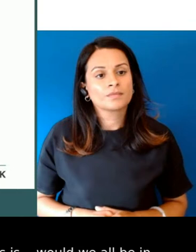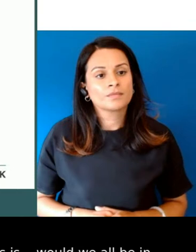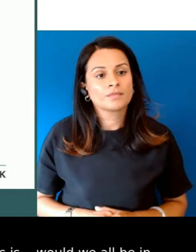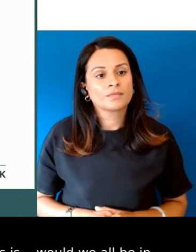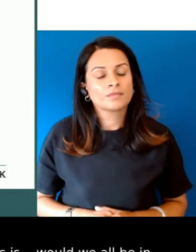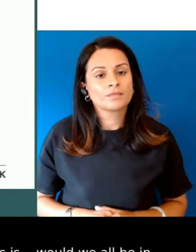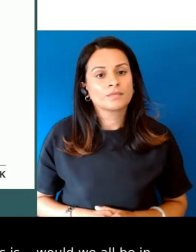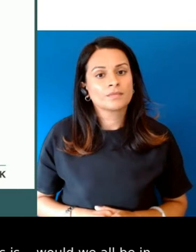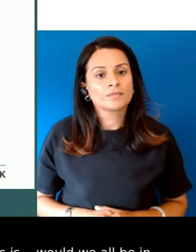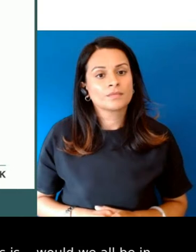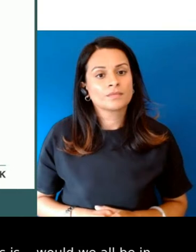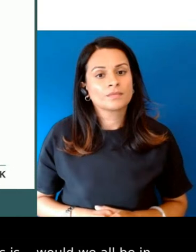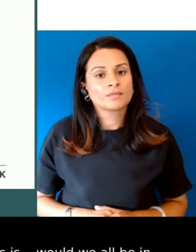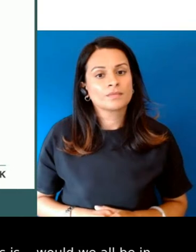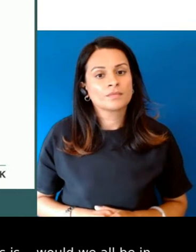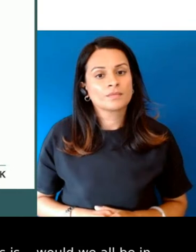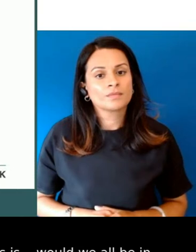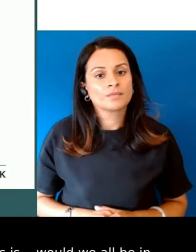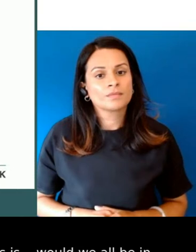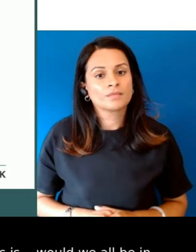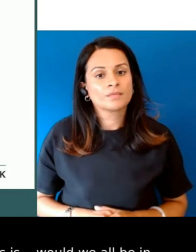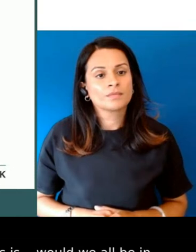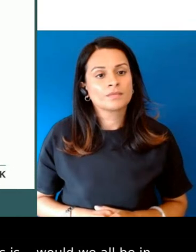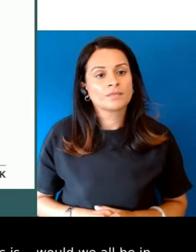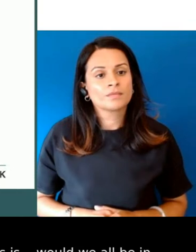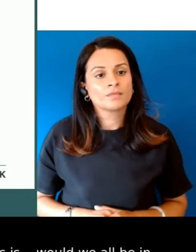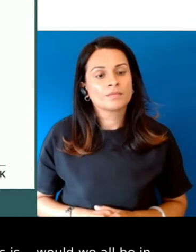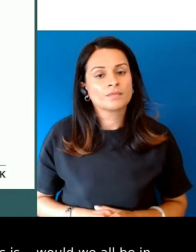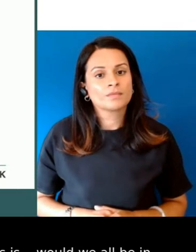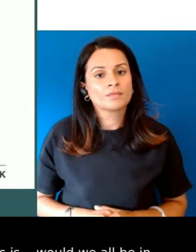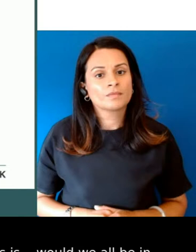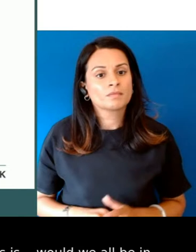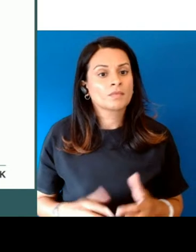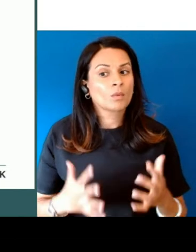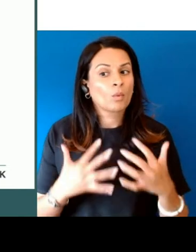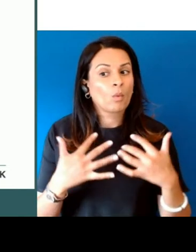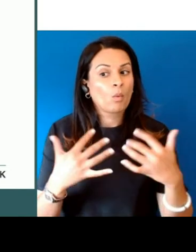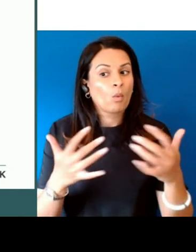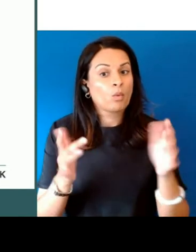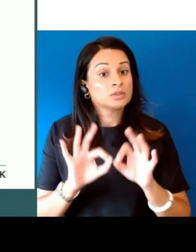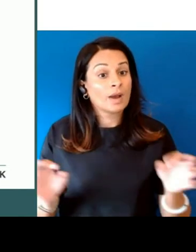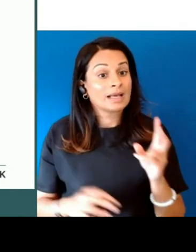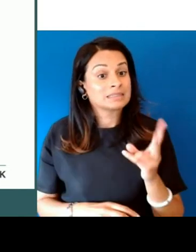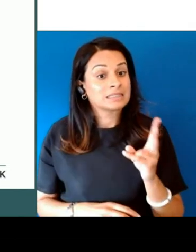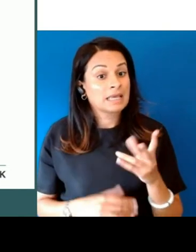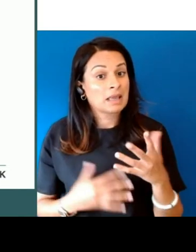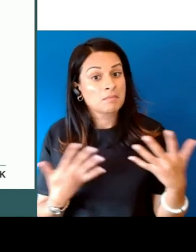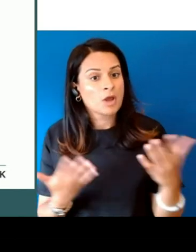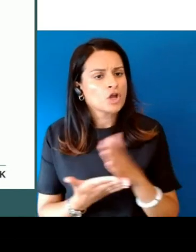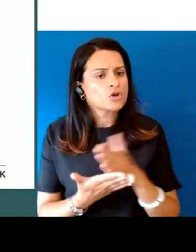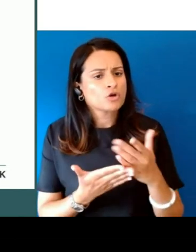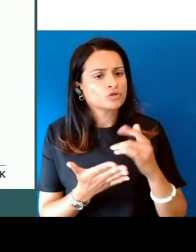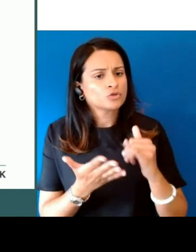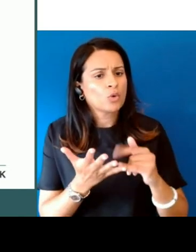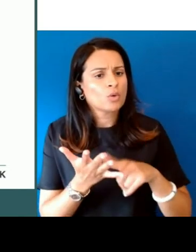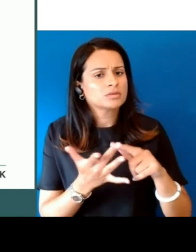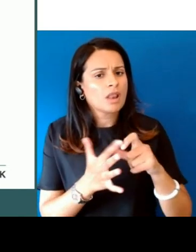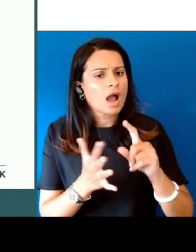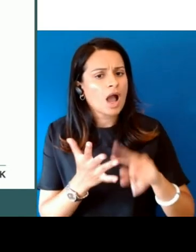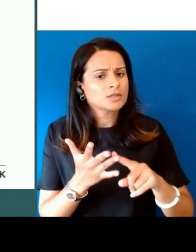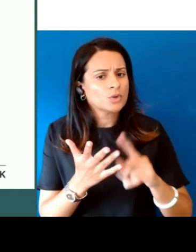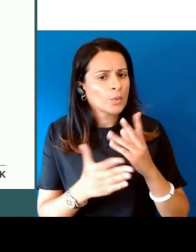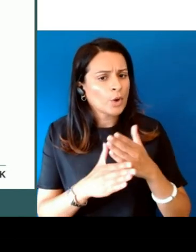so all seems quiet again i'm not sure if sliders don't think about here we are so